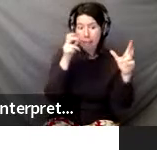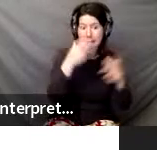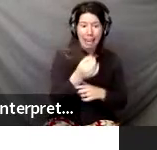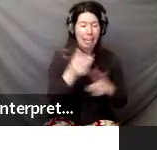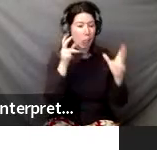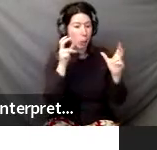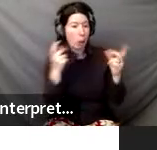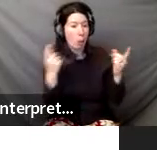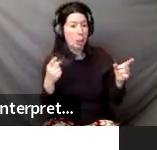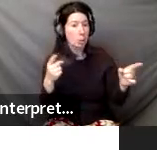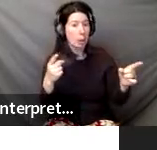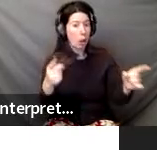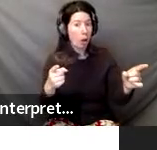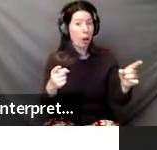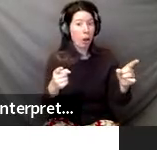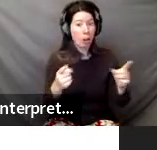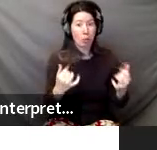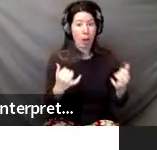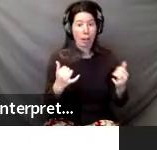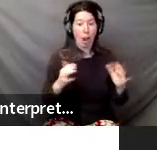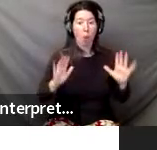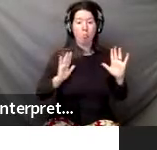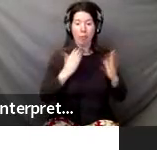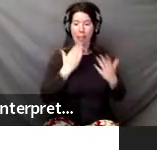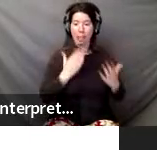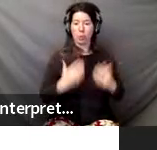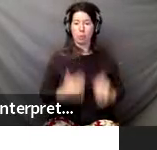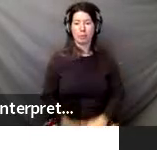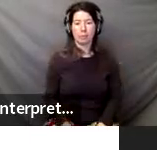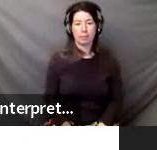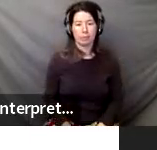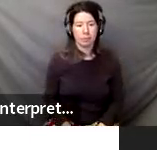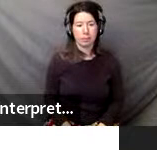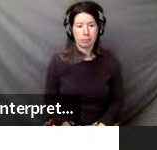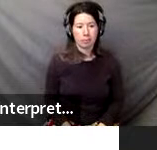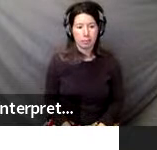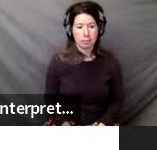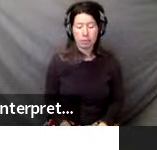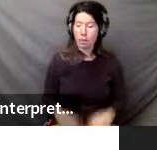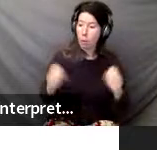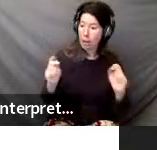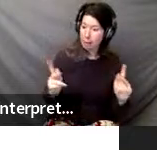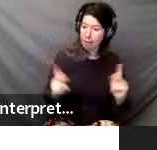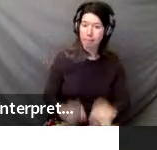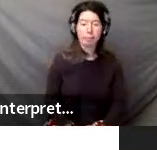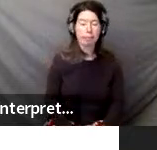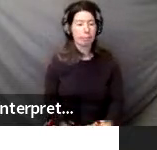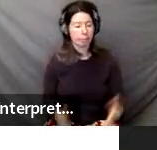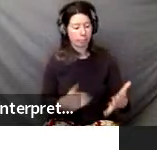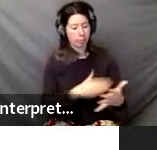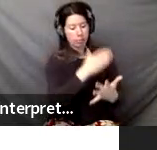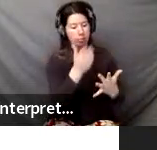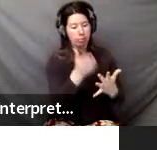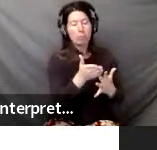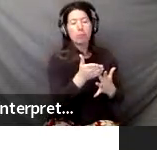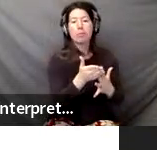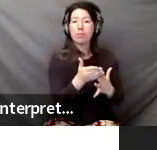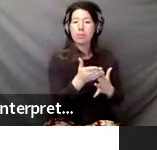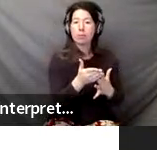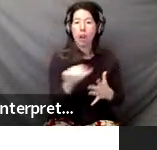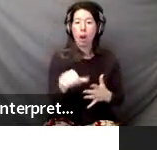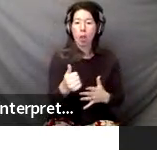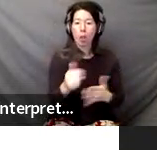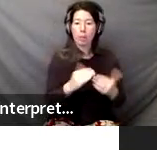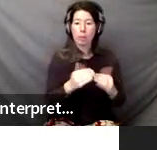going on at this point in time. Thank you. Okay. We have another member of the